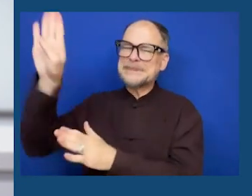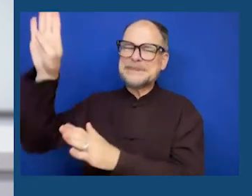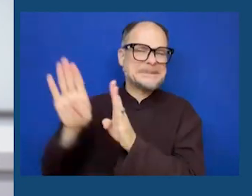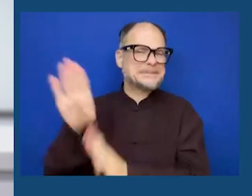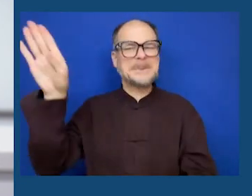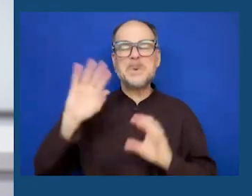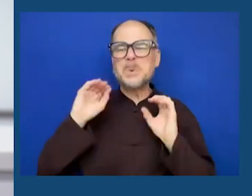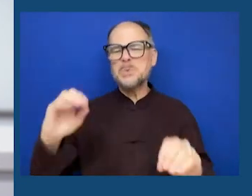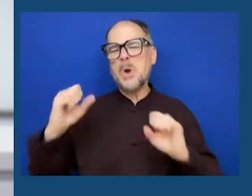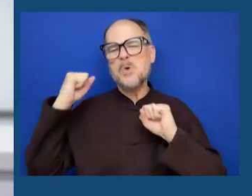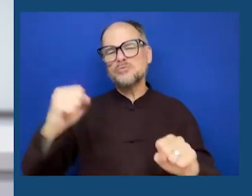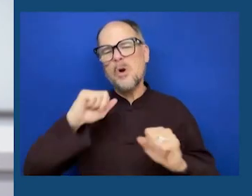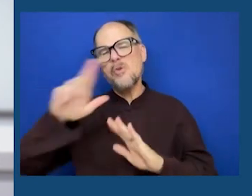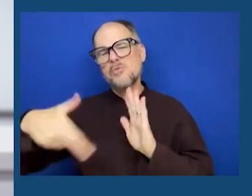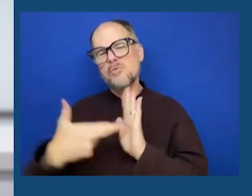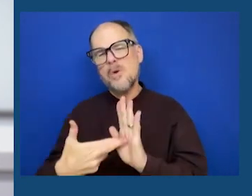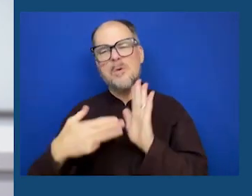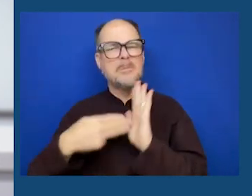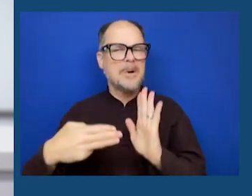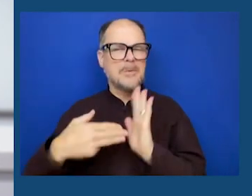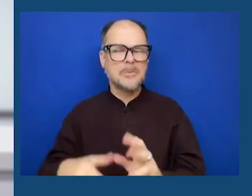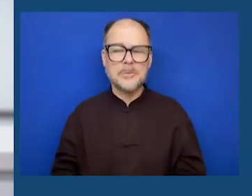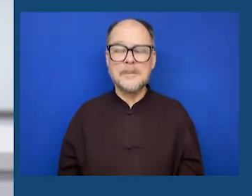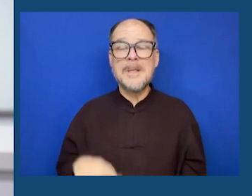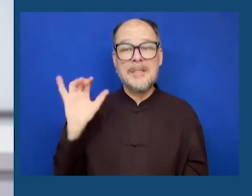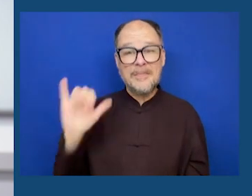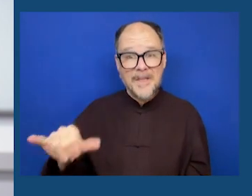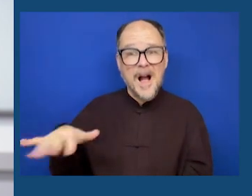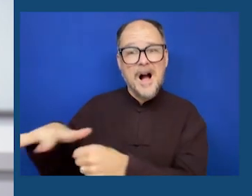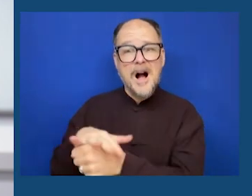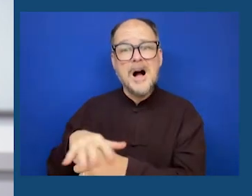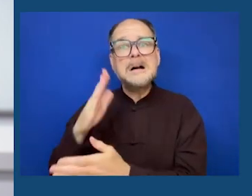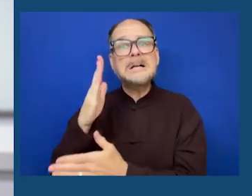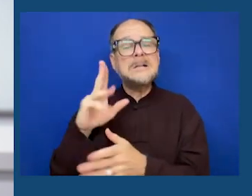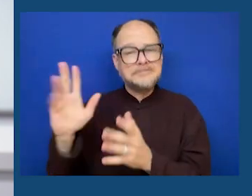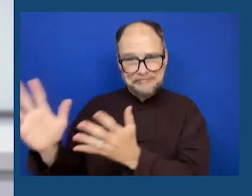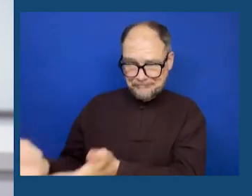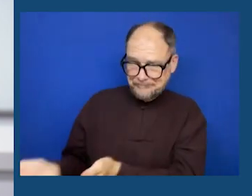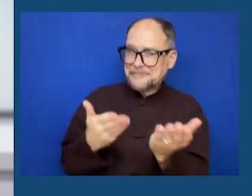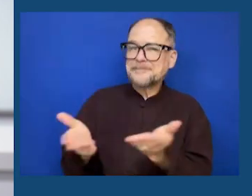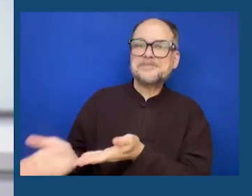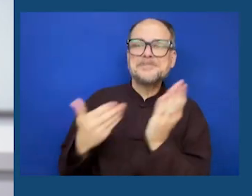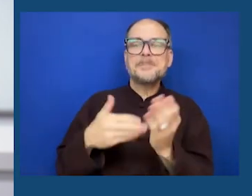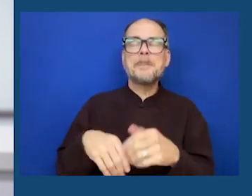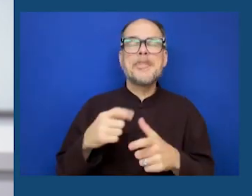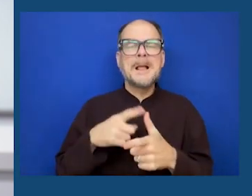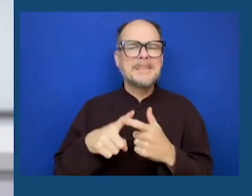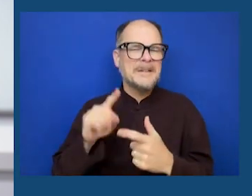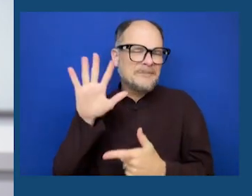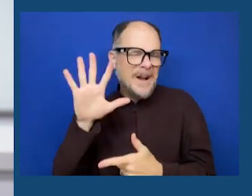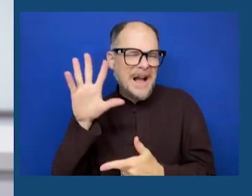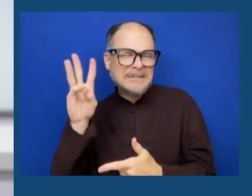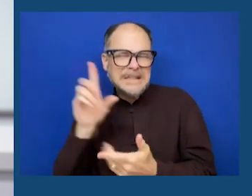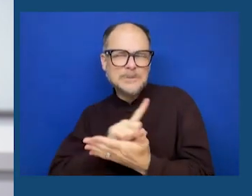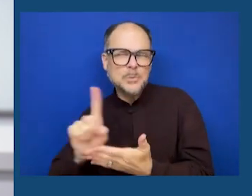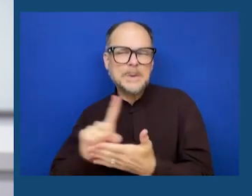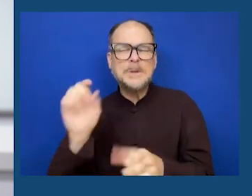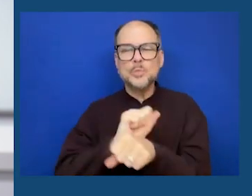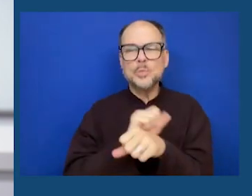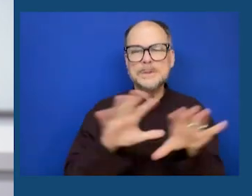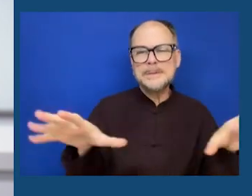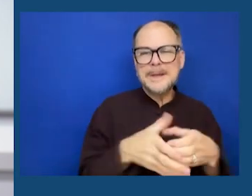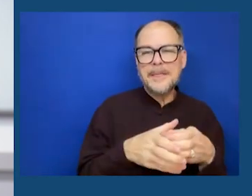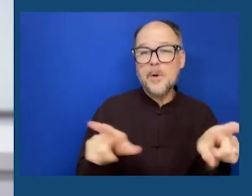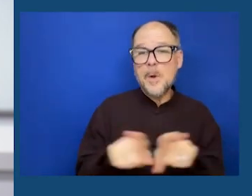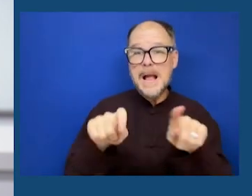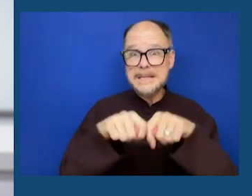were scooped up and brought into this environment, and at the end of maybe 4, 5, 6 weeks of working together as teams, I was